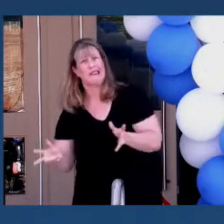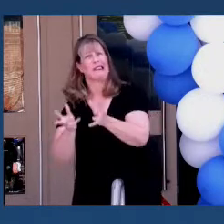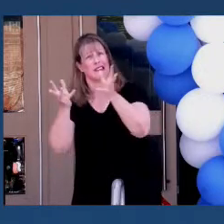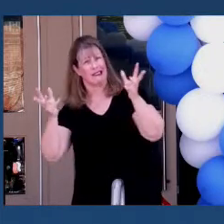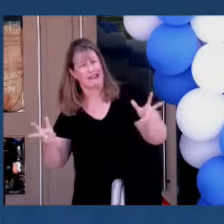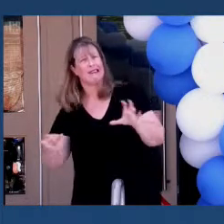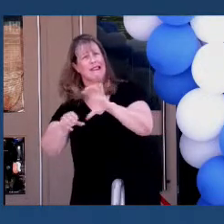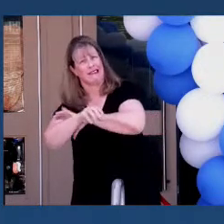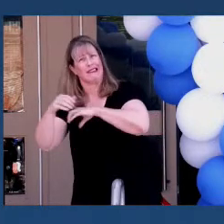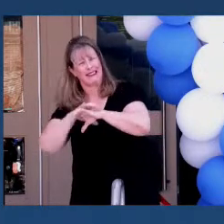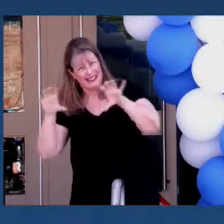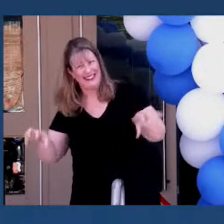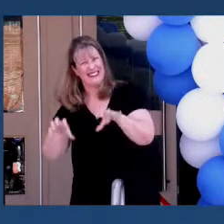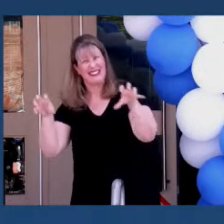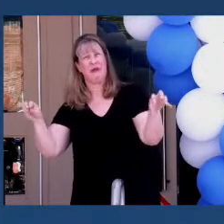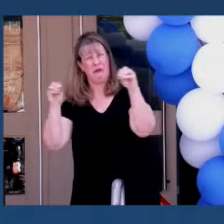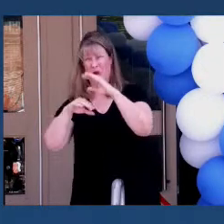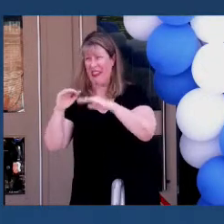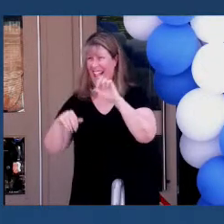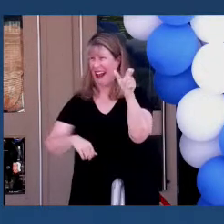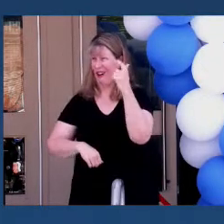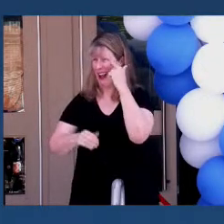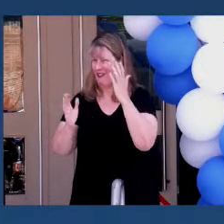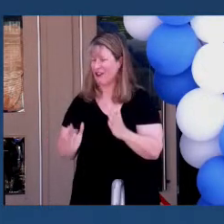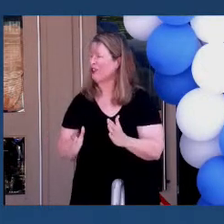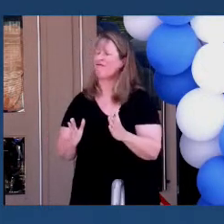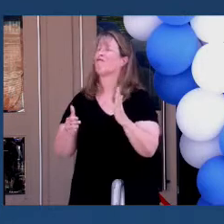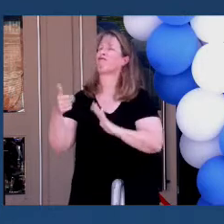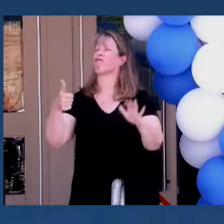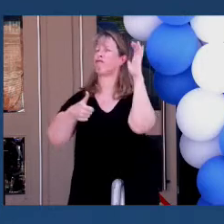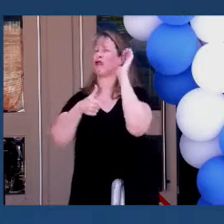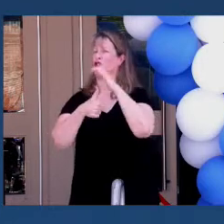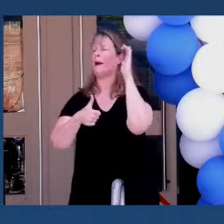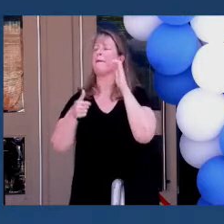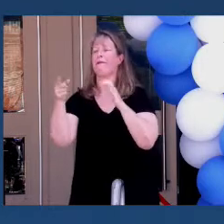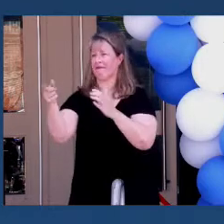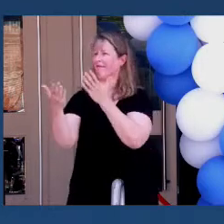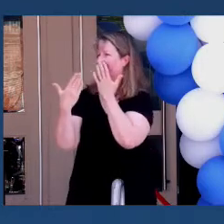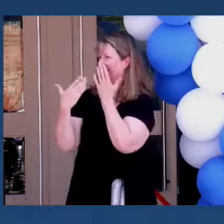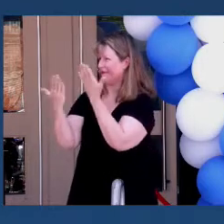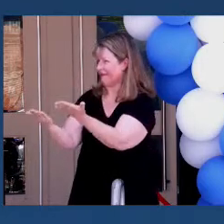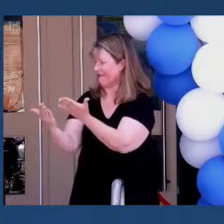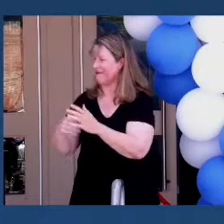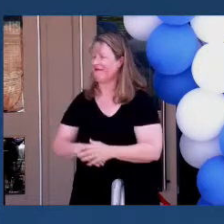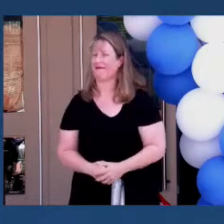than our governor, and I thank him. Thank you, Governor.